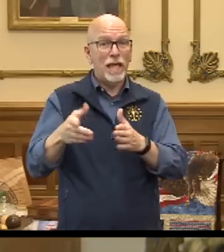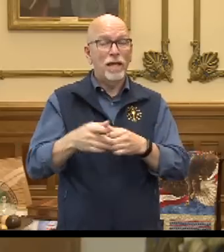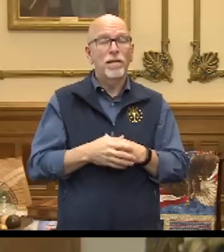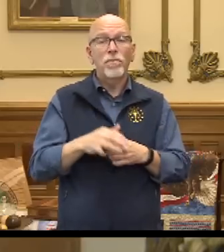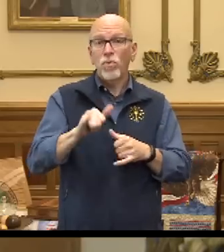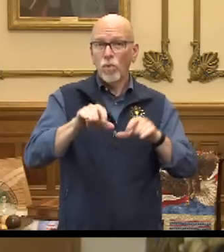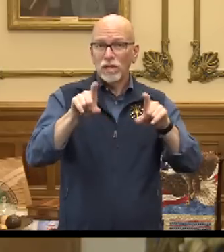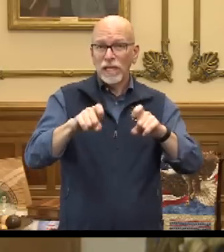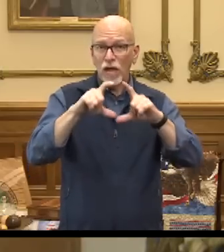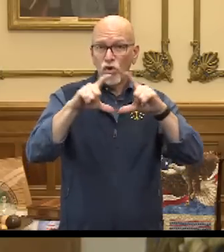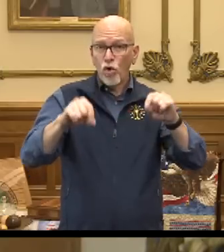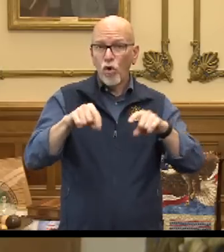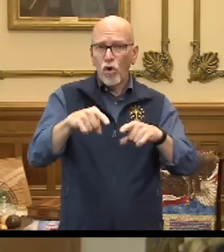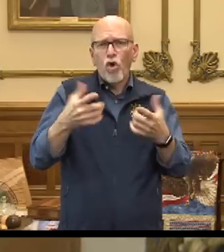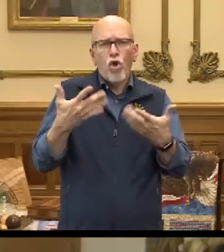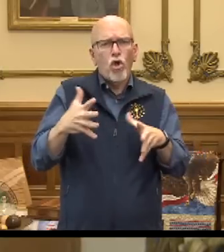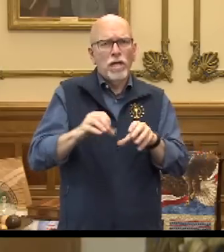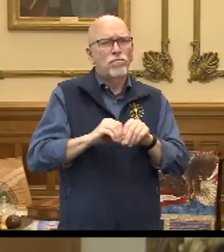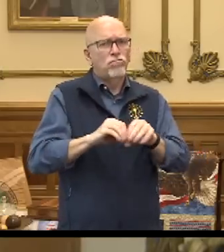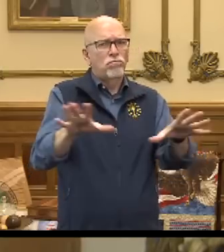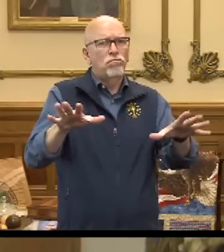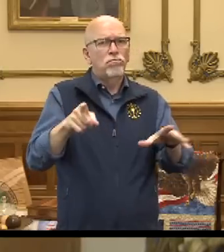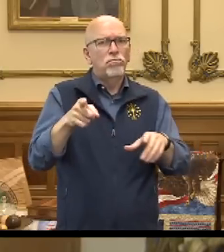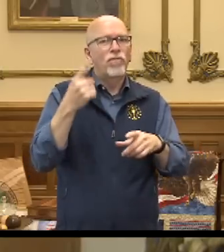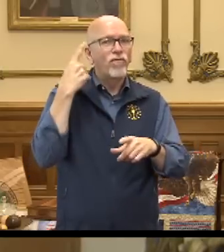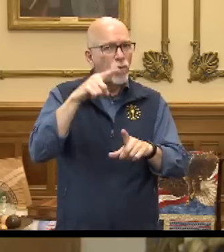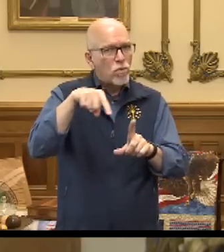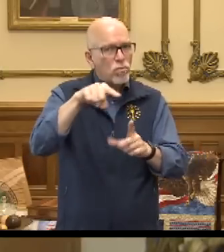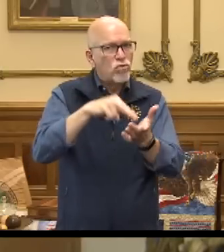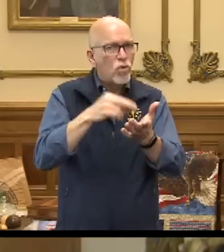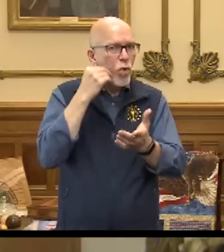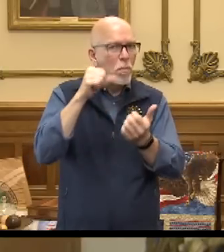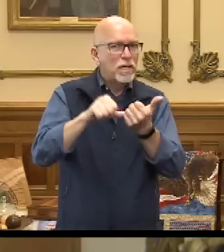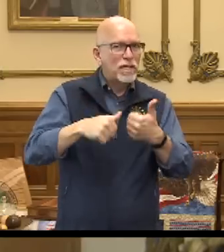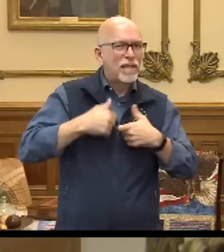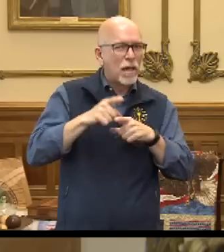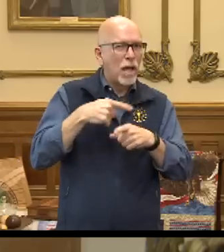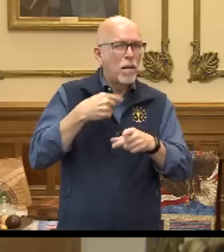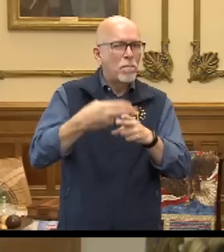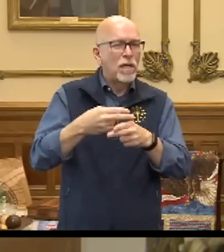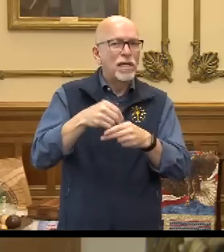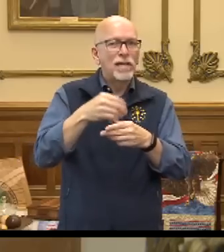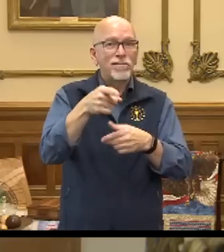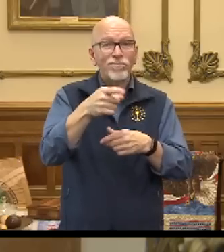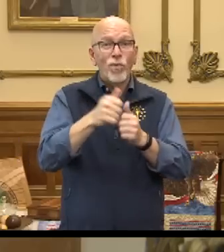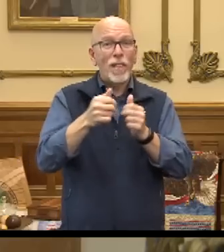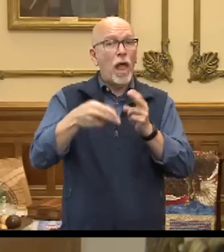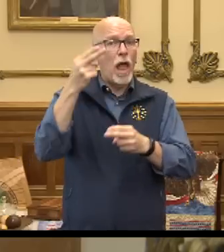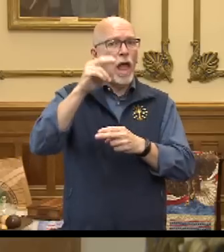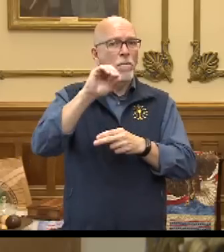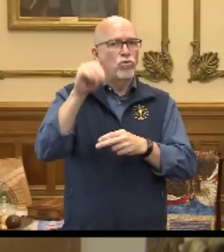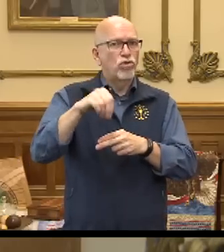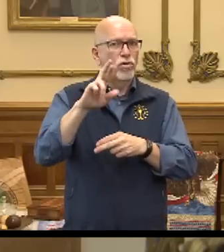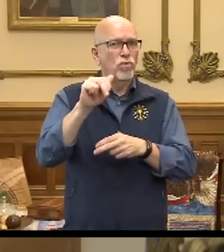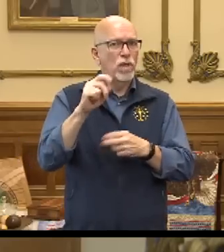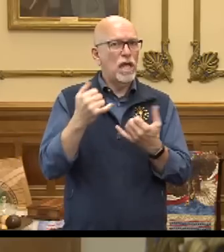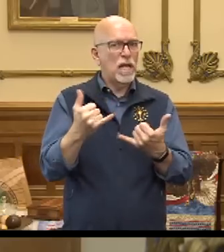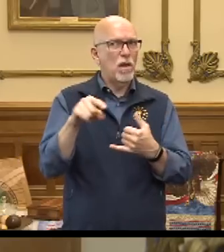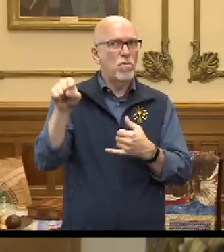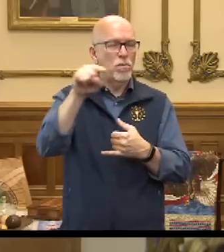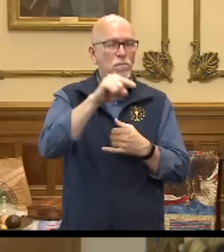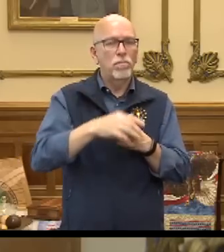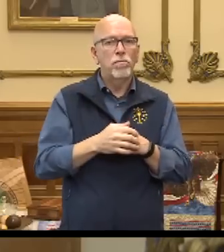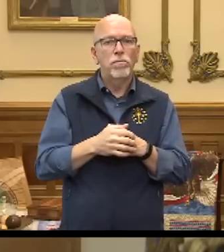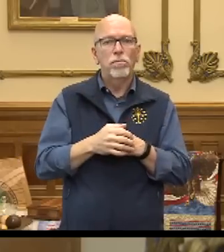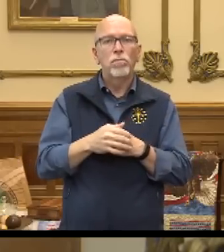These testing cards are already being distributed directly to long-term care facilities, as I mentioned, in counties with elevated positivity rates. Additionally,